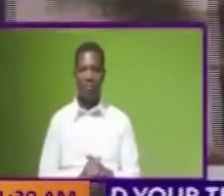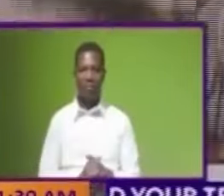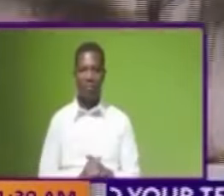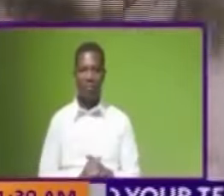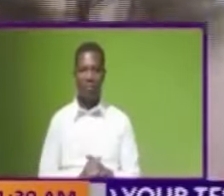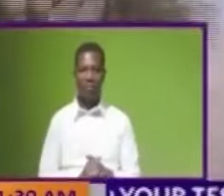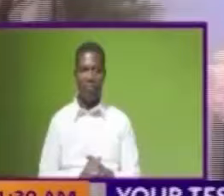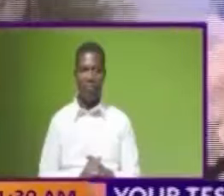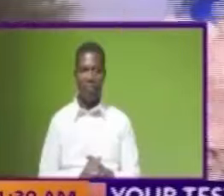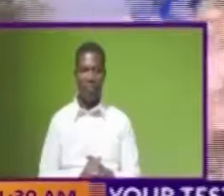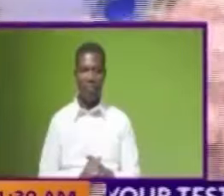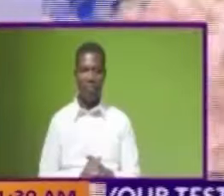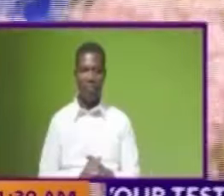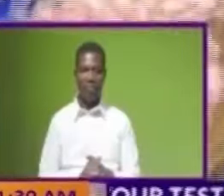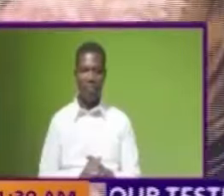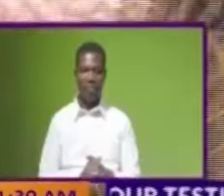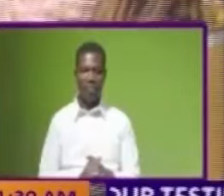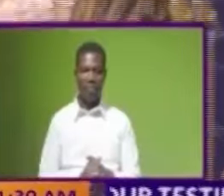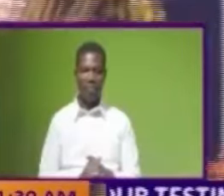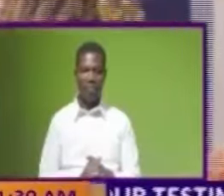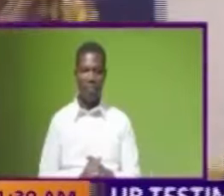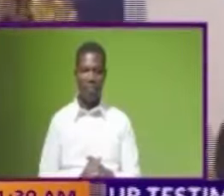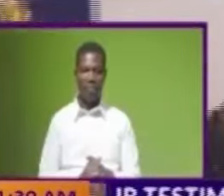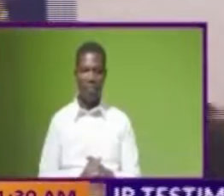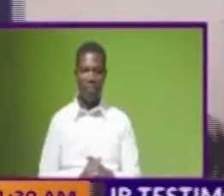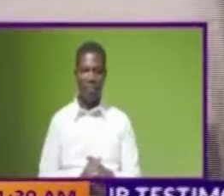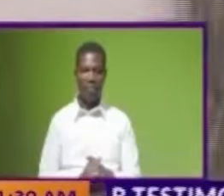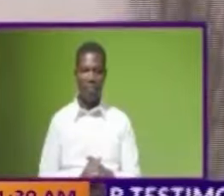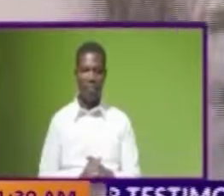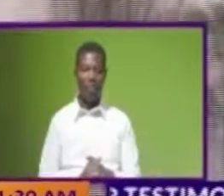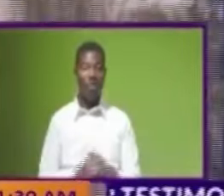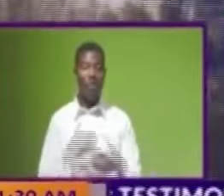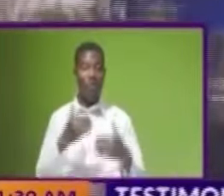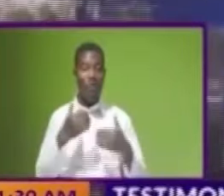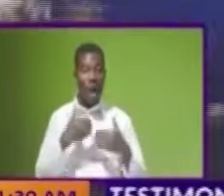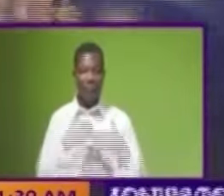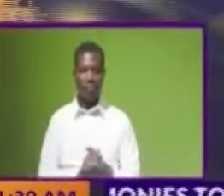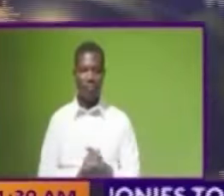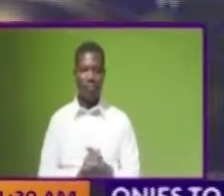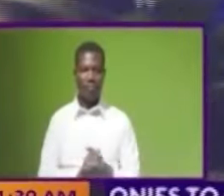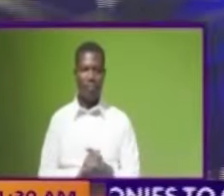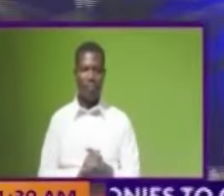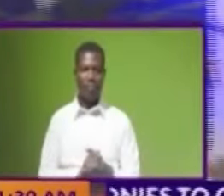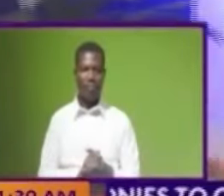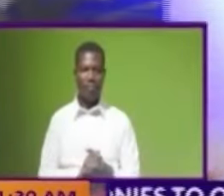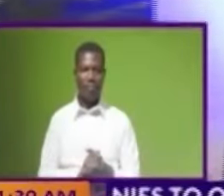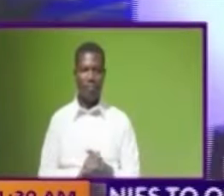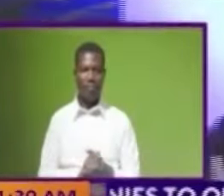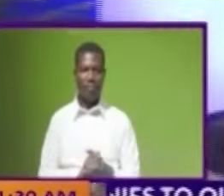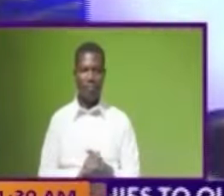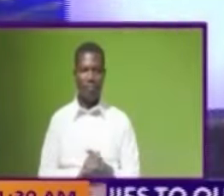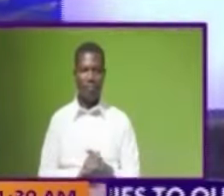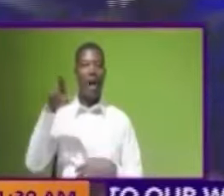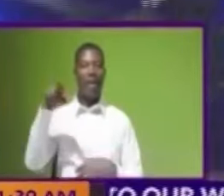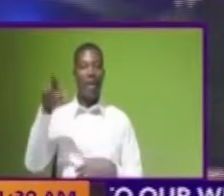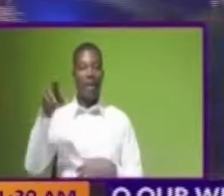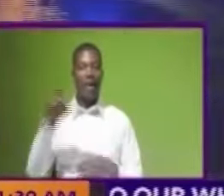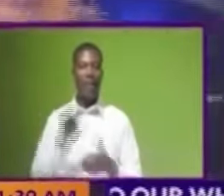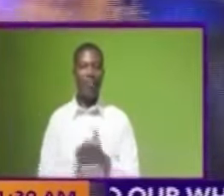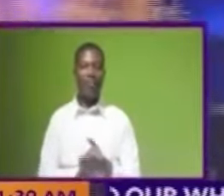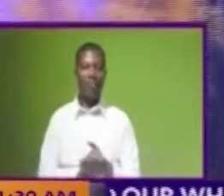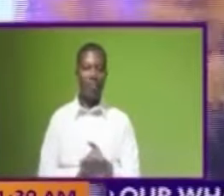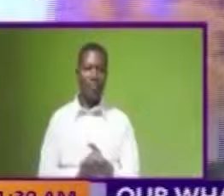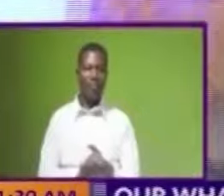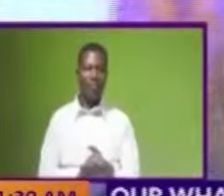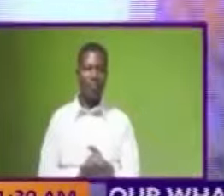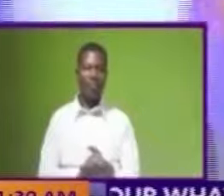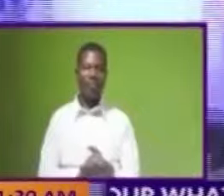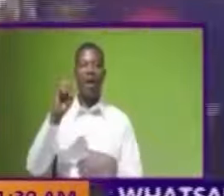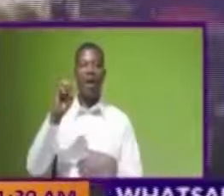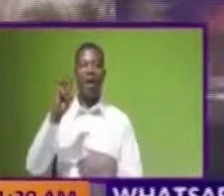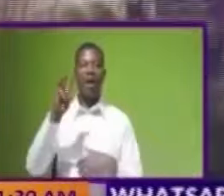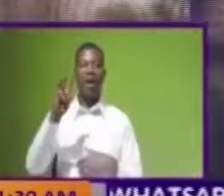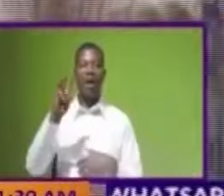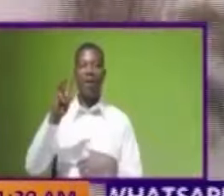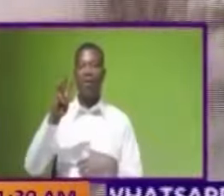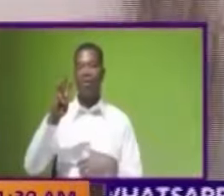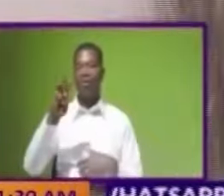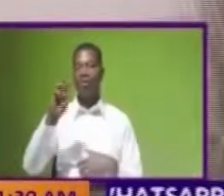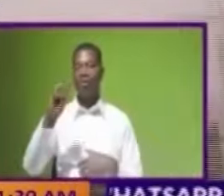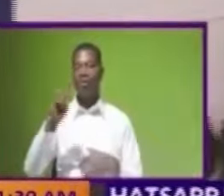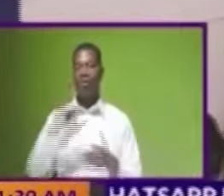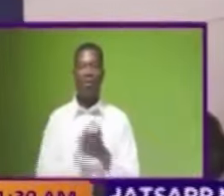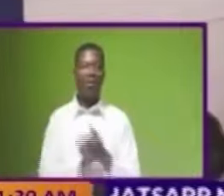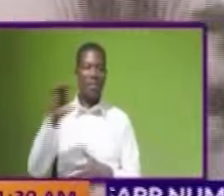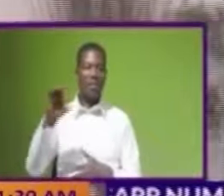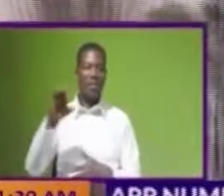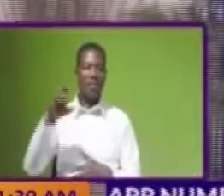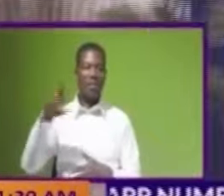sadia ya wasante mai enkrai mai angmana mai